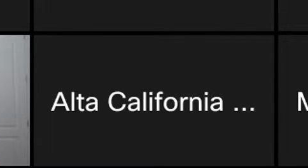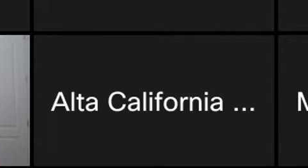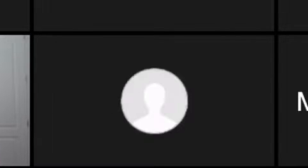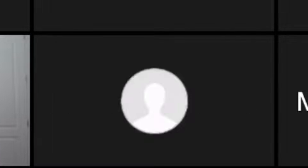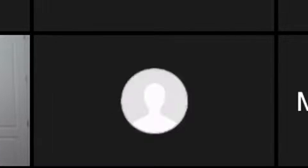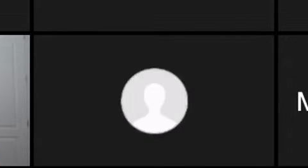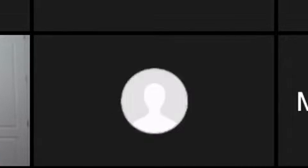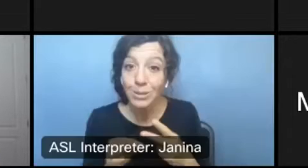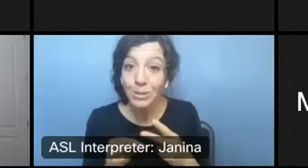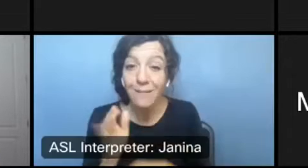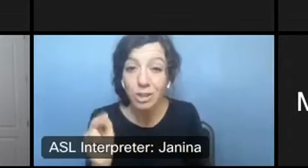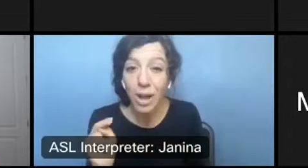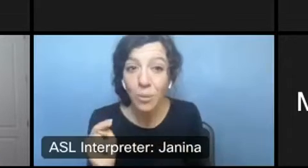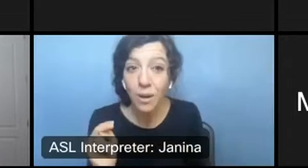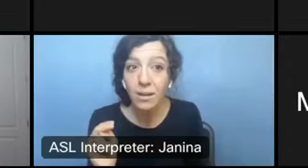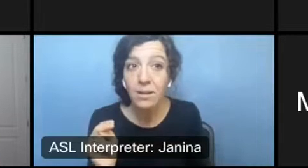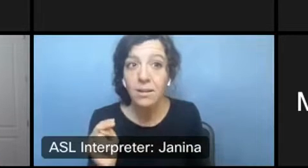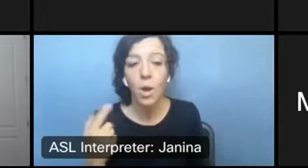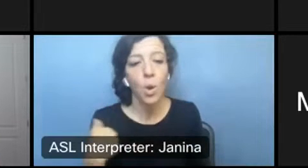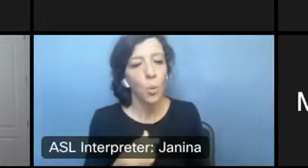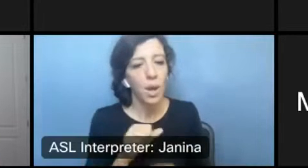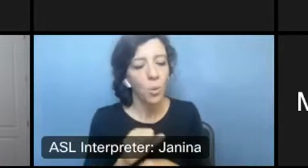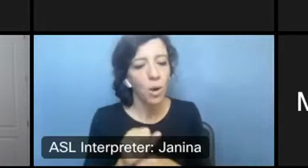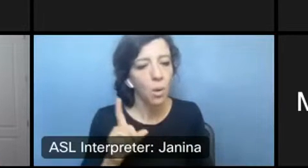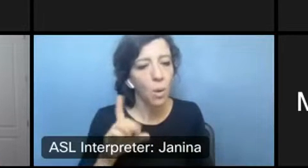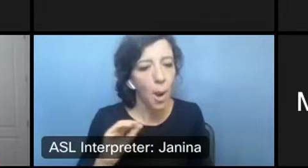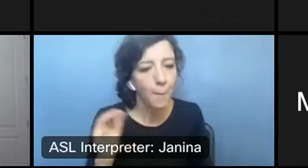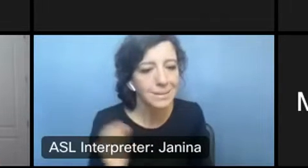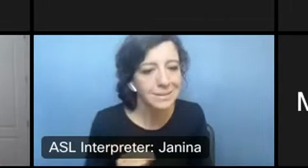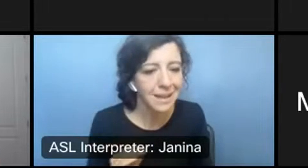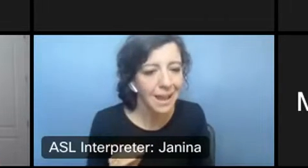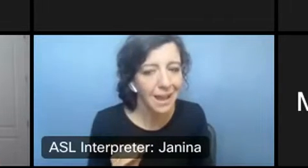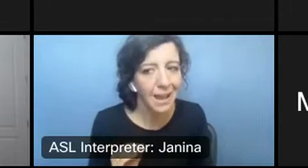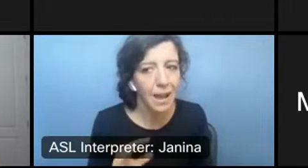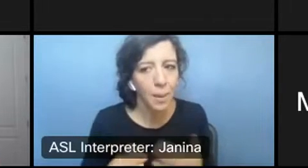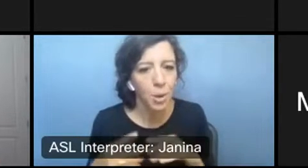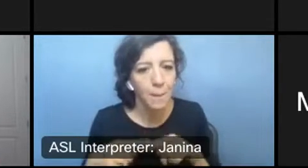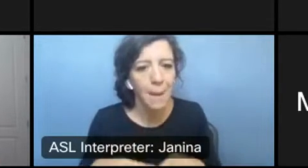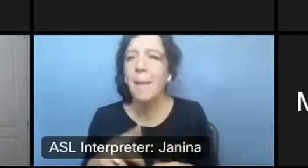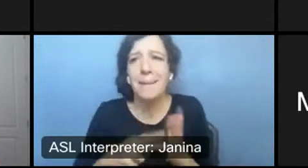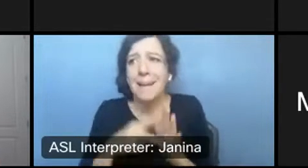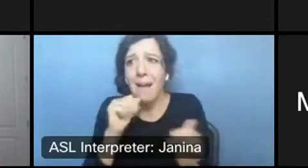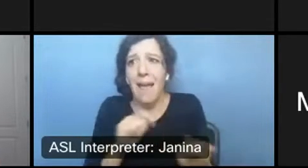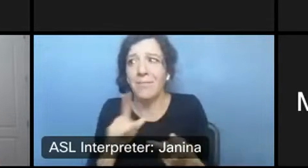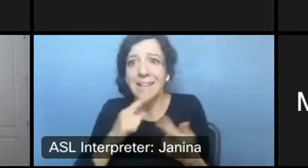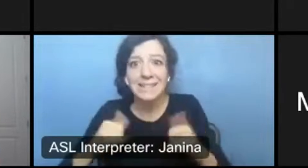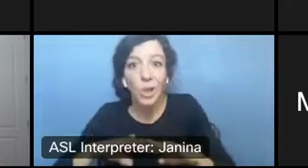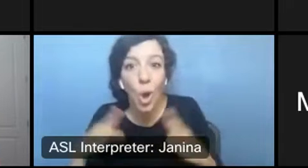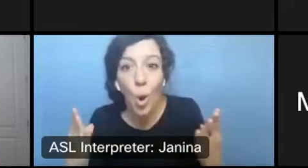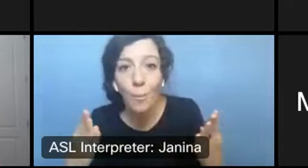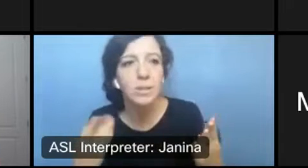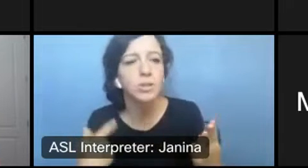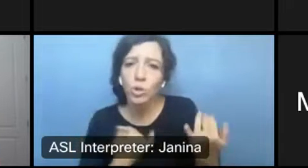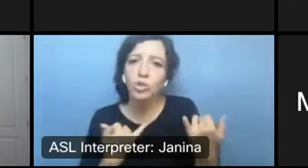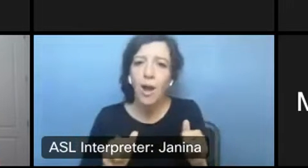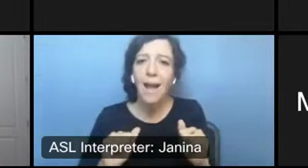January, as we're 100% community based? So not everything's open, or places to either go, you're still trying to do meaningful activity, but